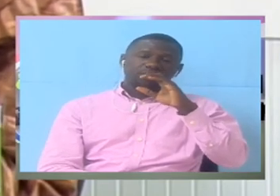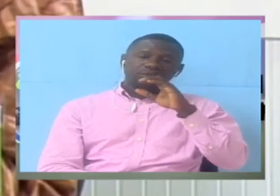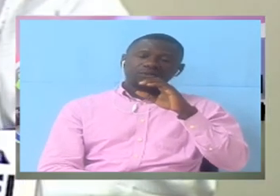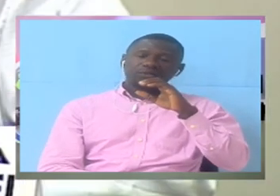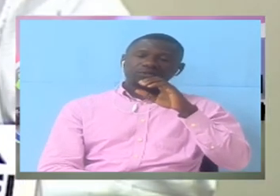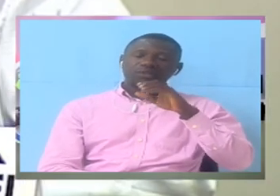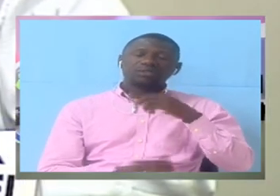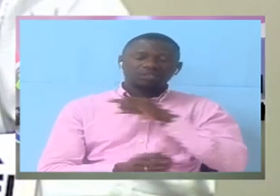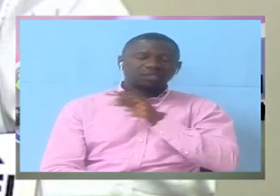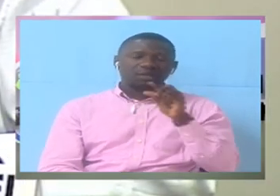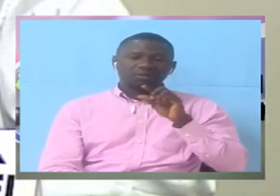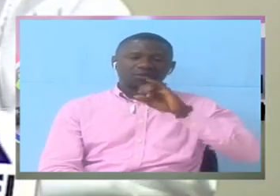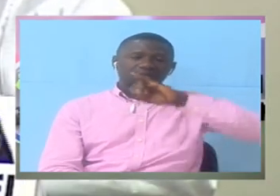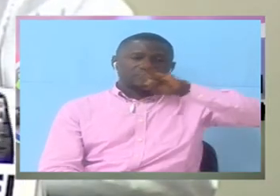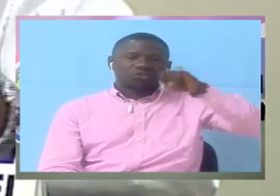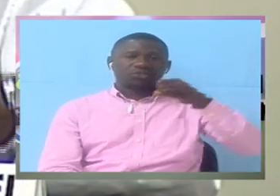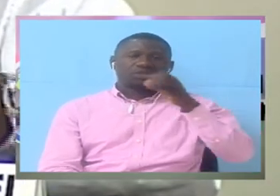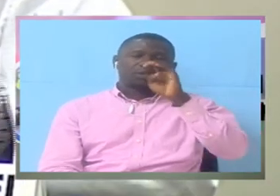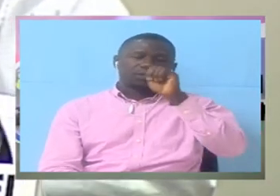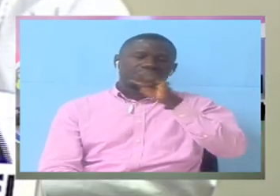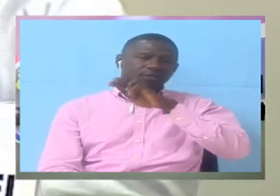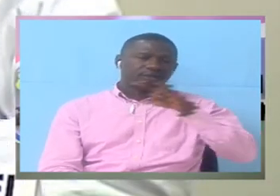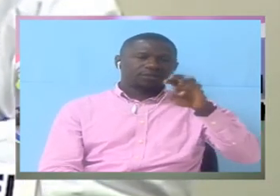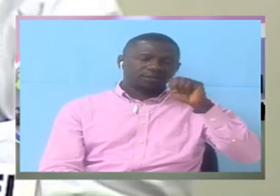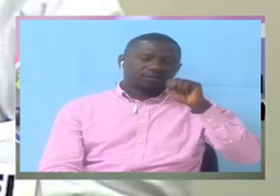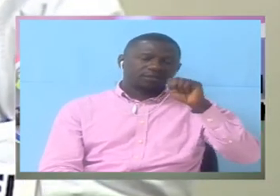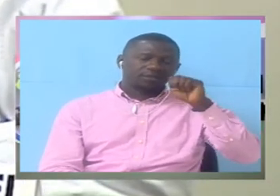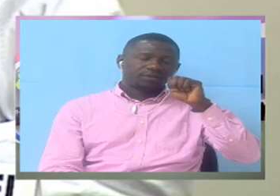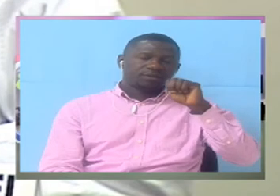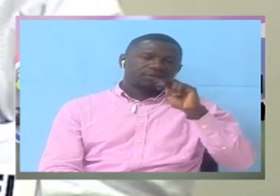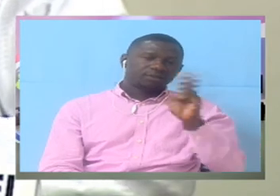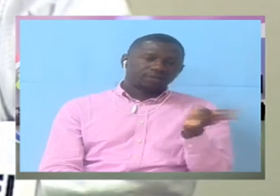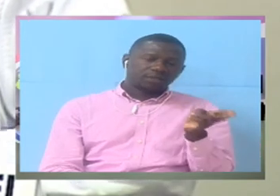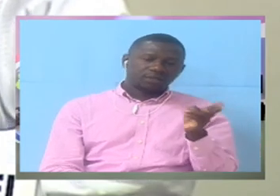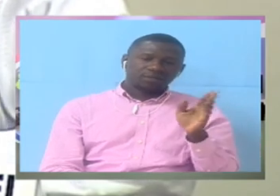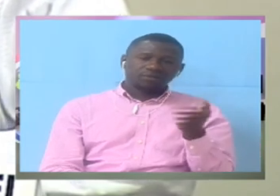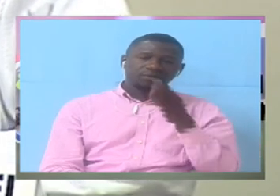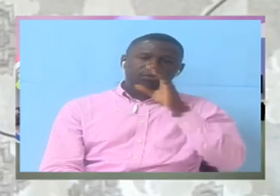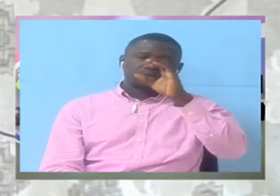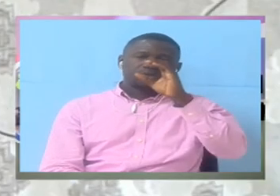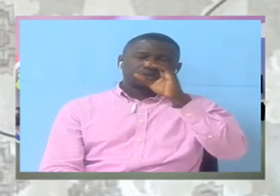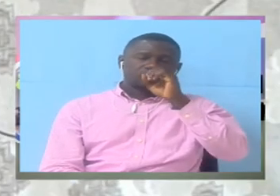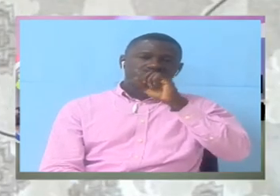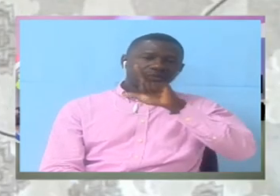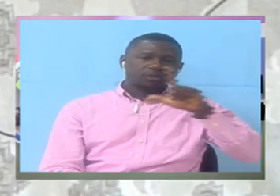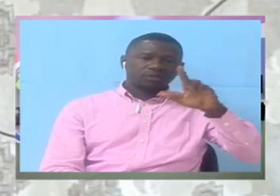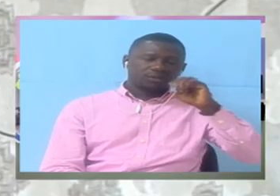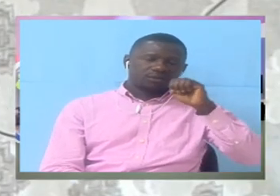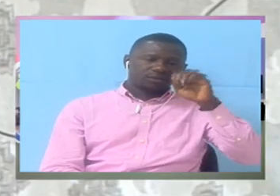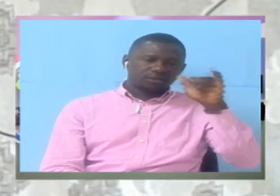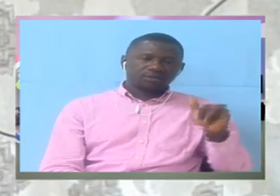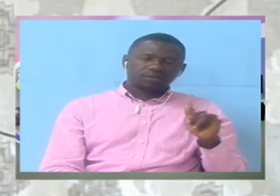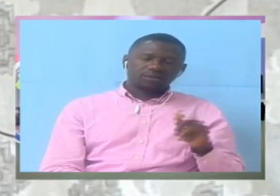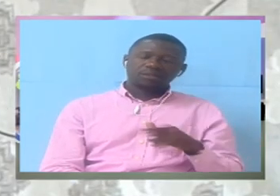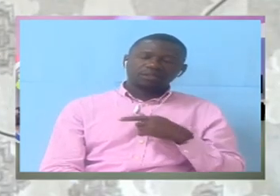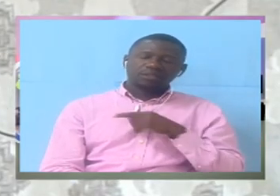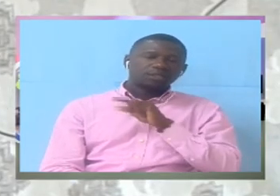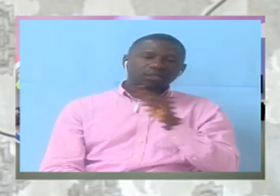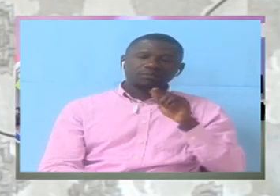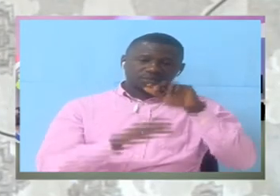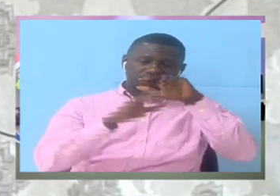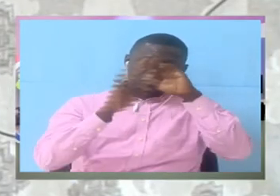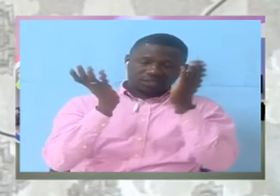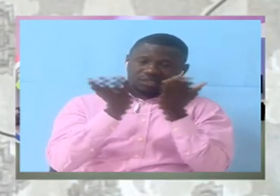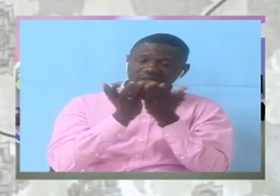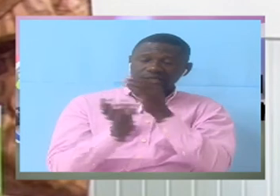Koli. And Jere Koli was General Jackson. Jackson. Yes, Jere Koli was General Jackson. Mm-hmm. Youngs